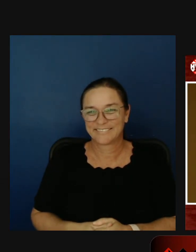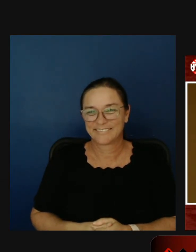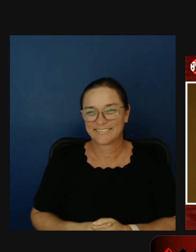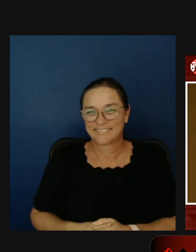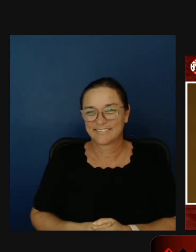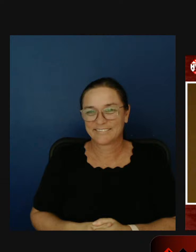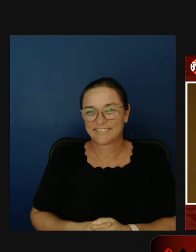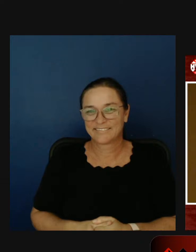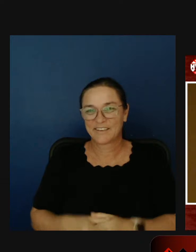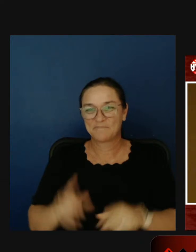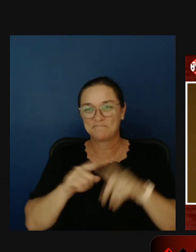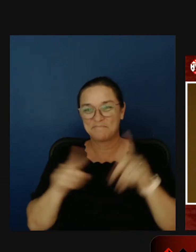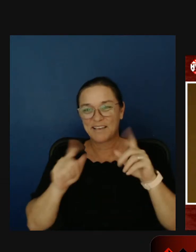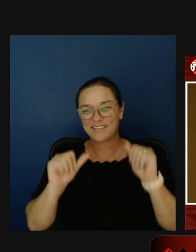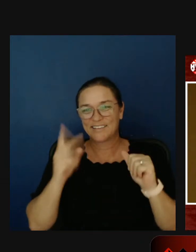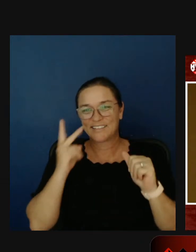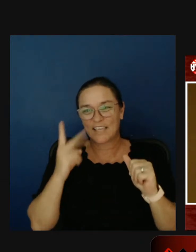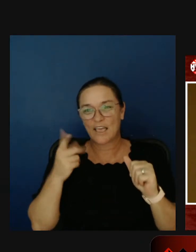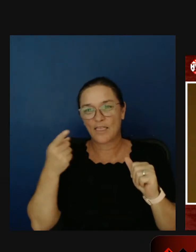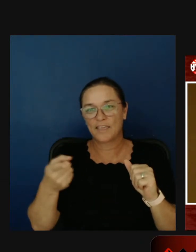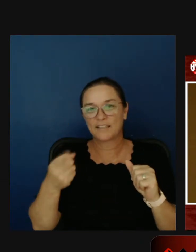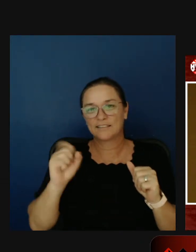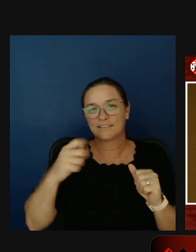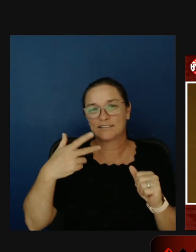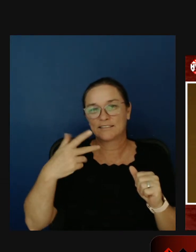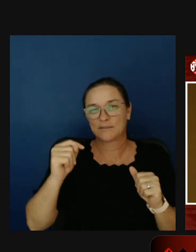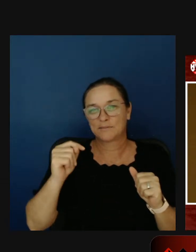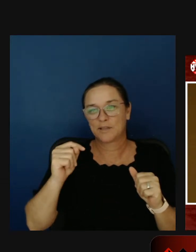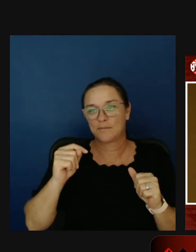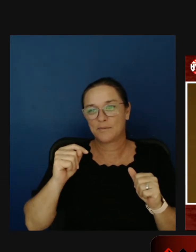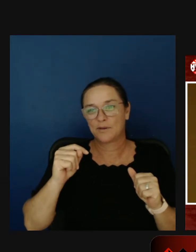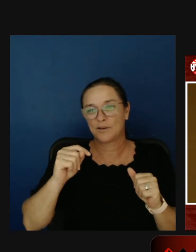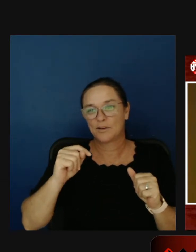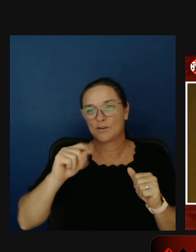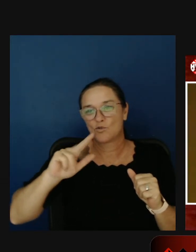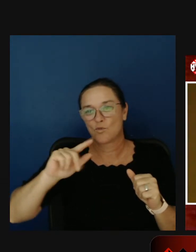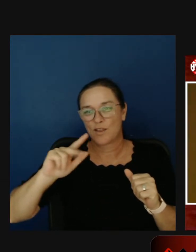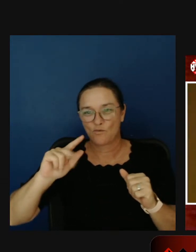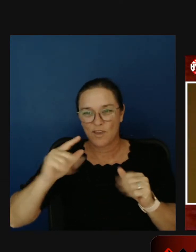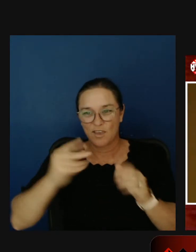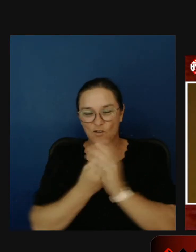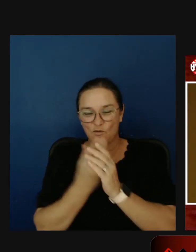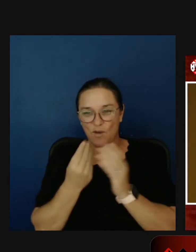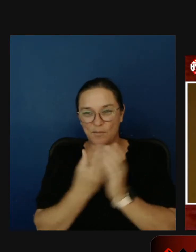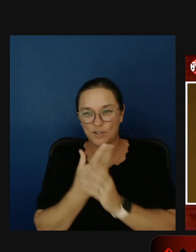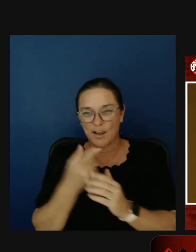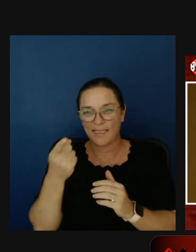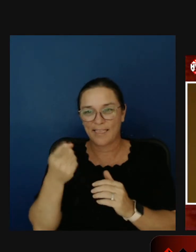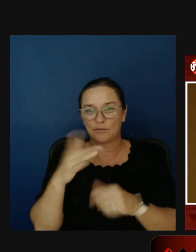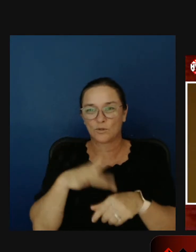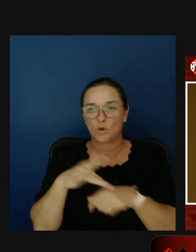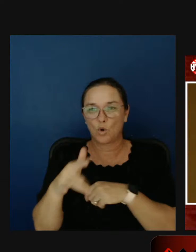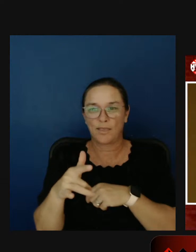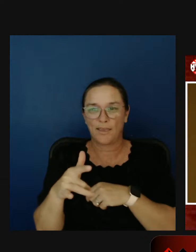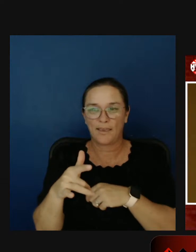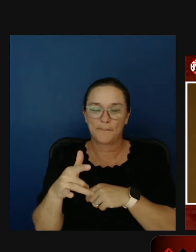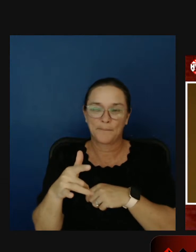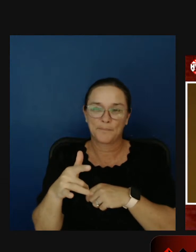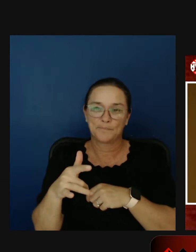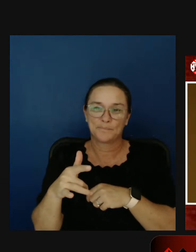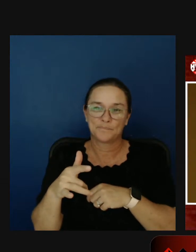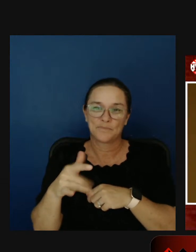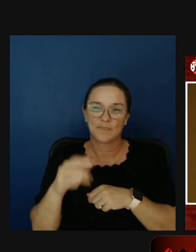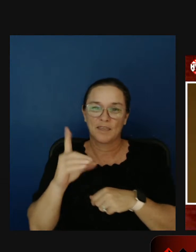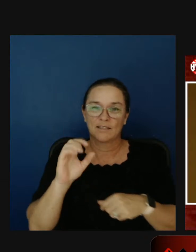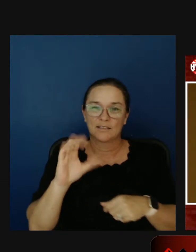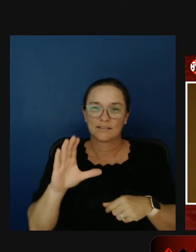But you can see, this was our September 2023 eruption. This was early on in